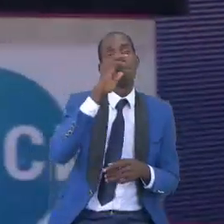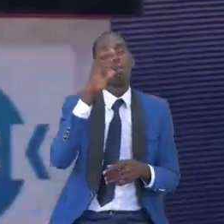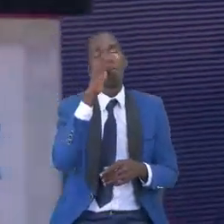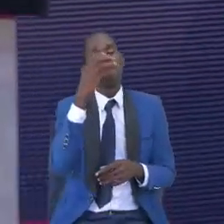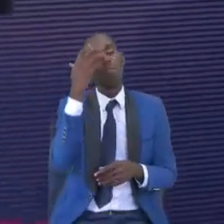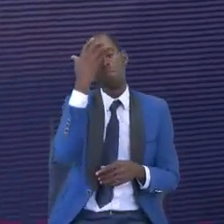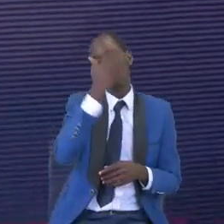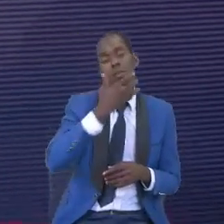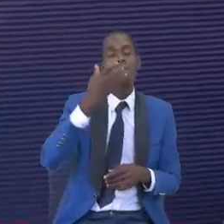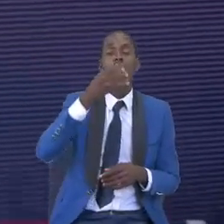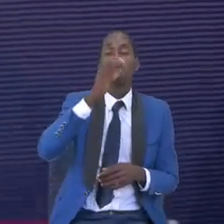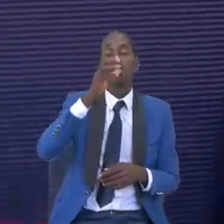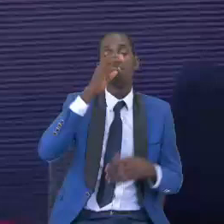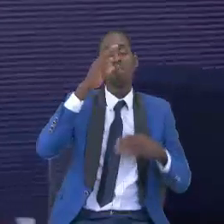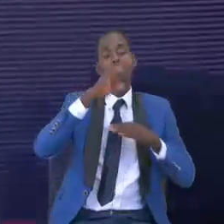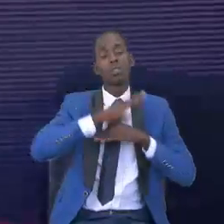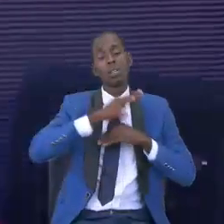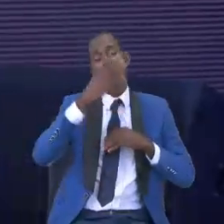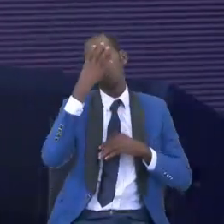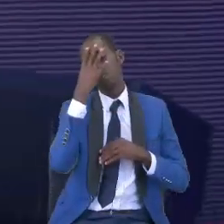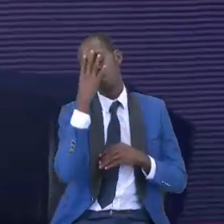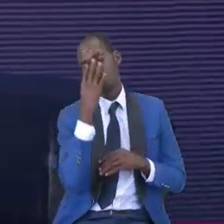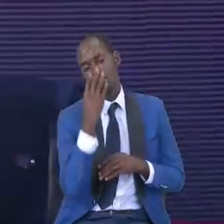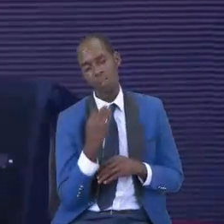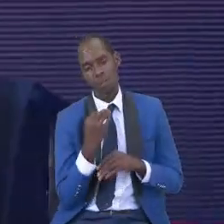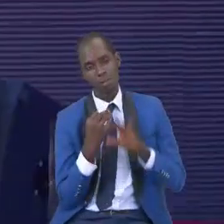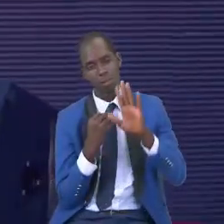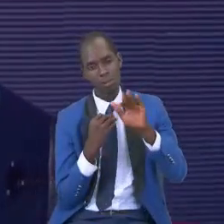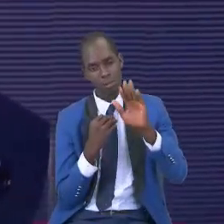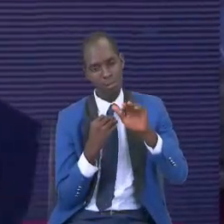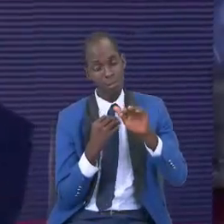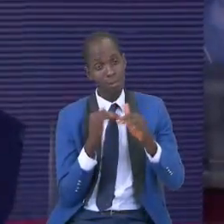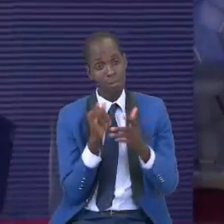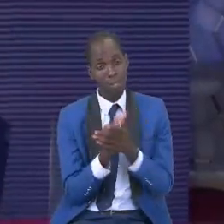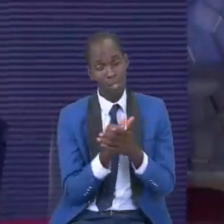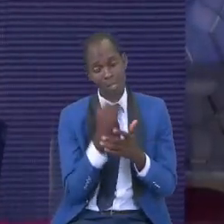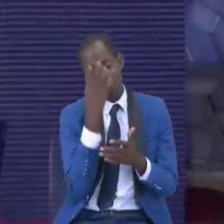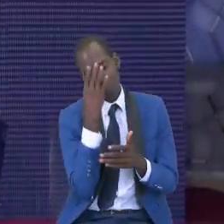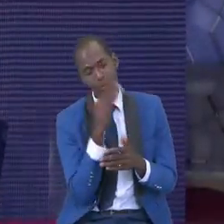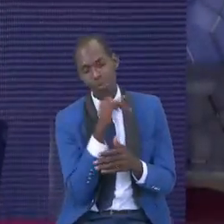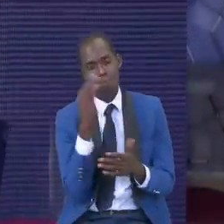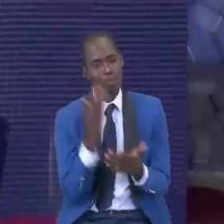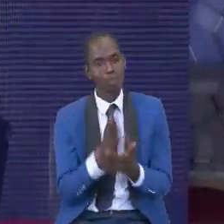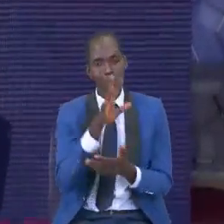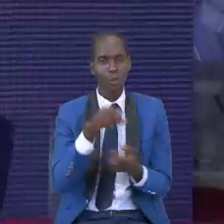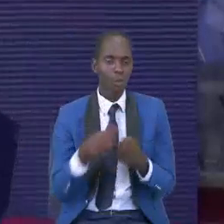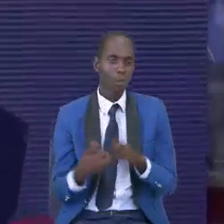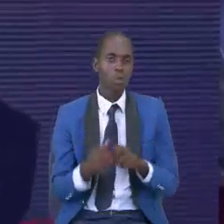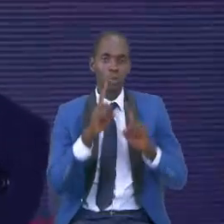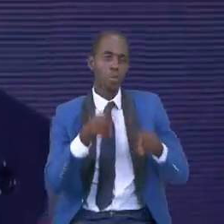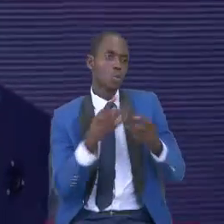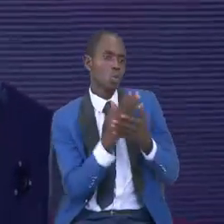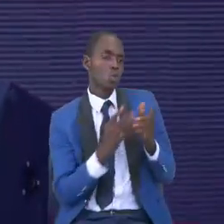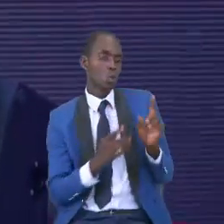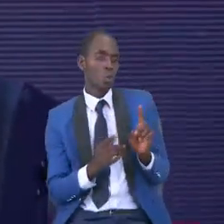that doesn't stop the trouble. You've gone somewhere. You've done something wrong. And